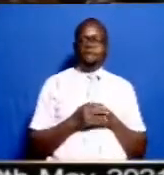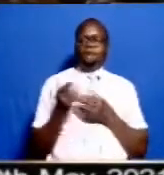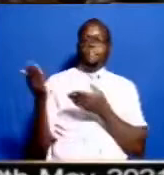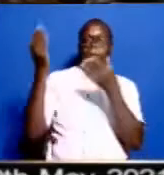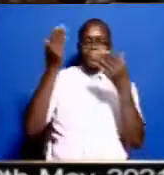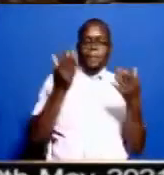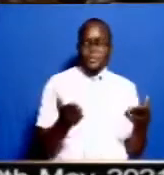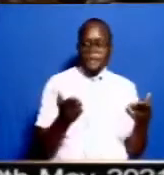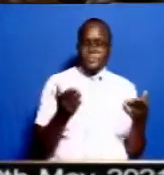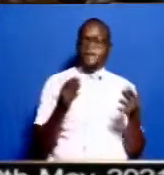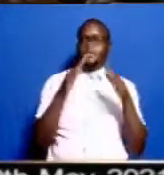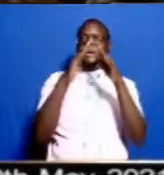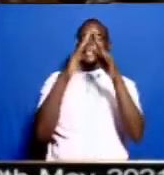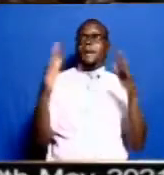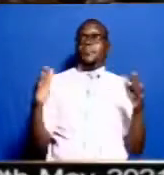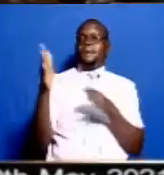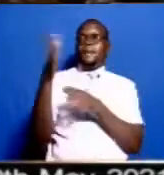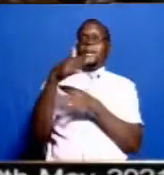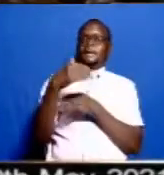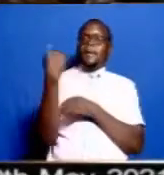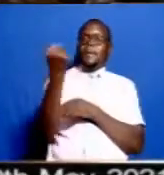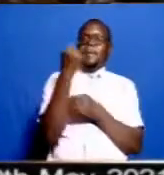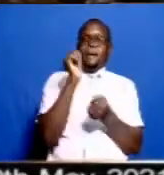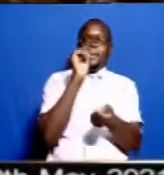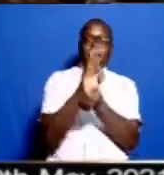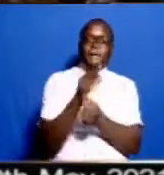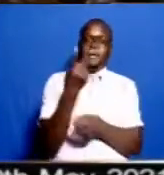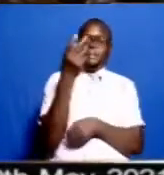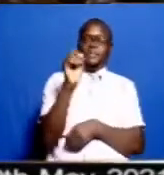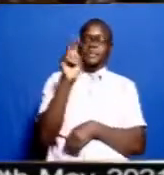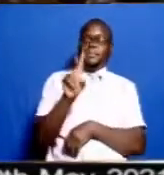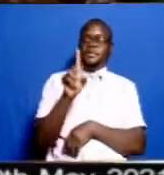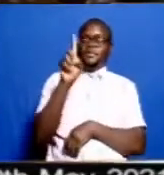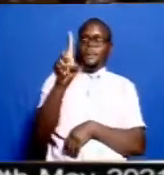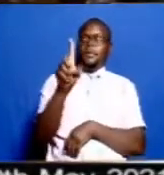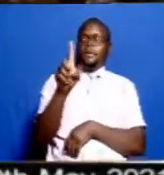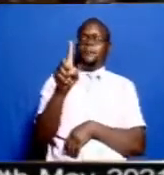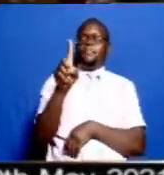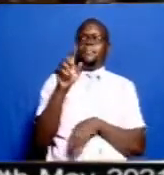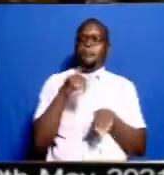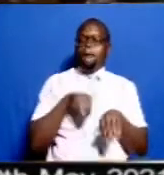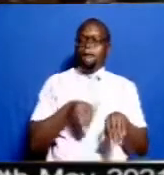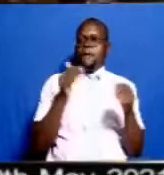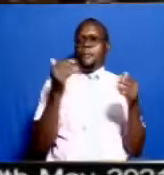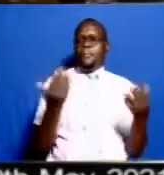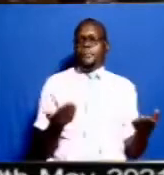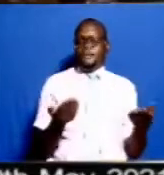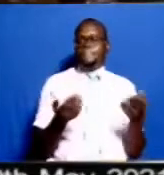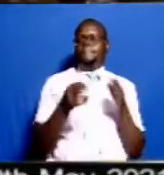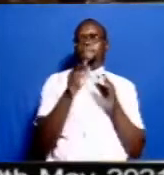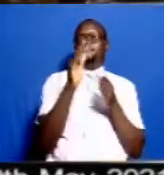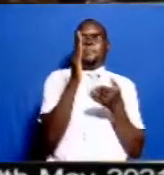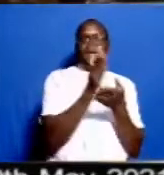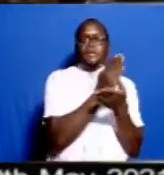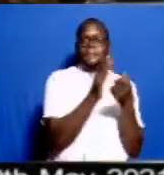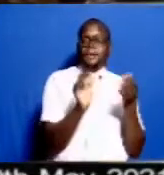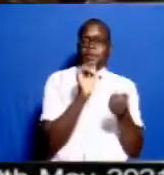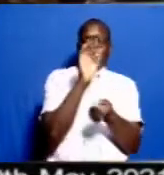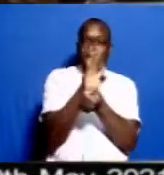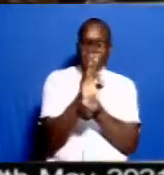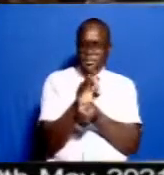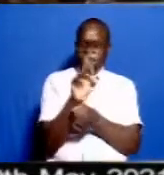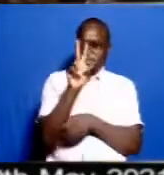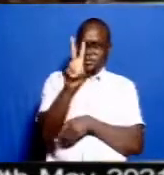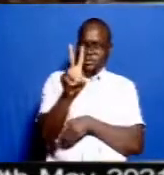on the table of the House on Thursday, May 13, 2021, and pursuant to the provisions of Section 13,